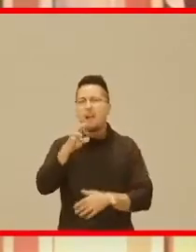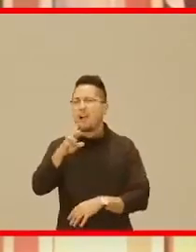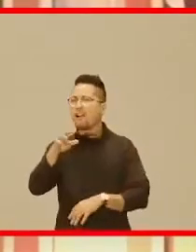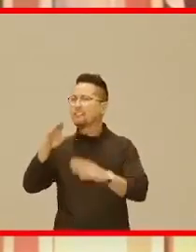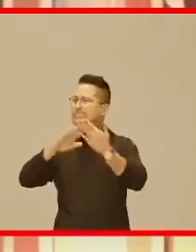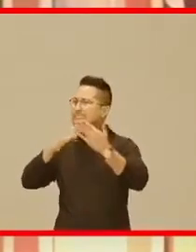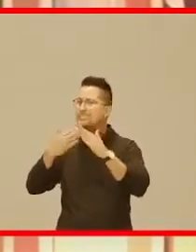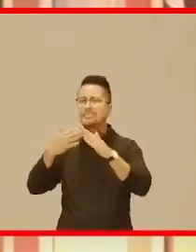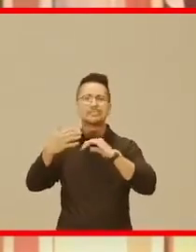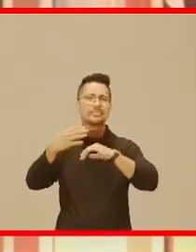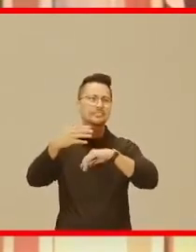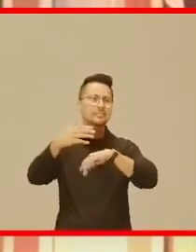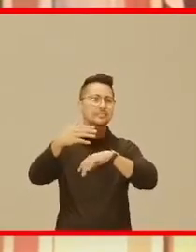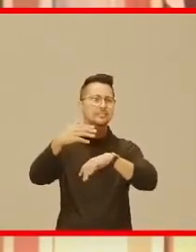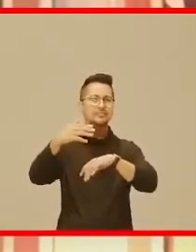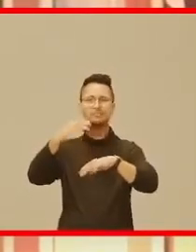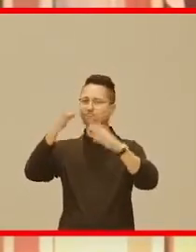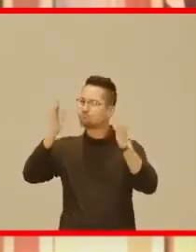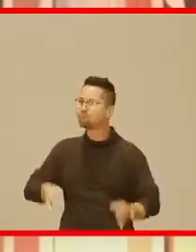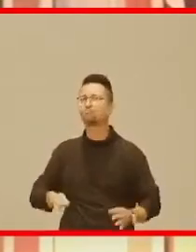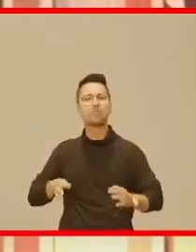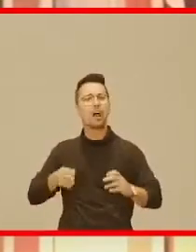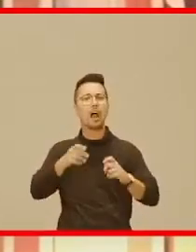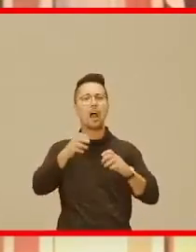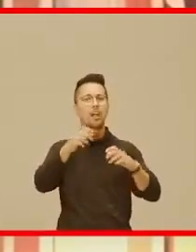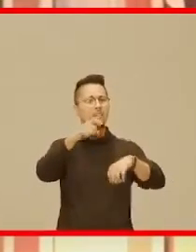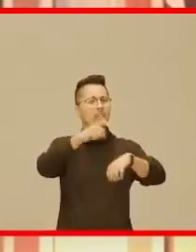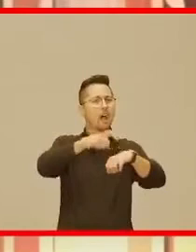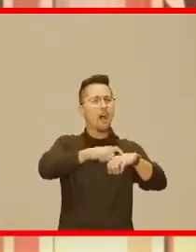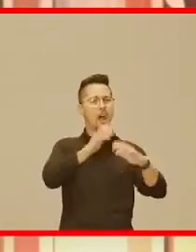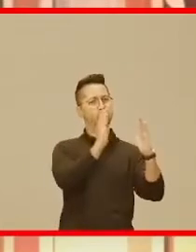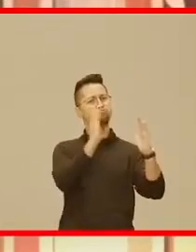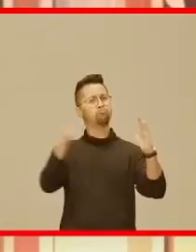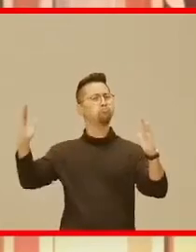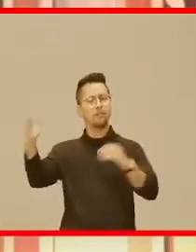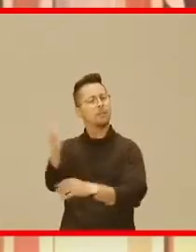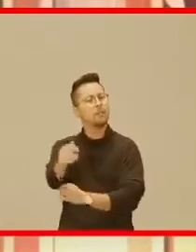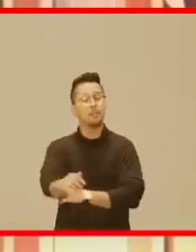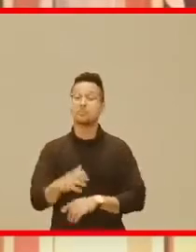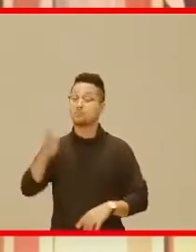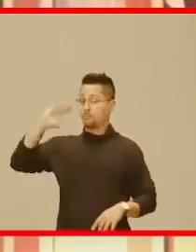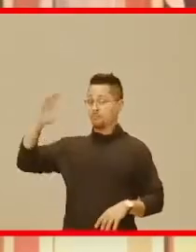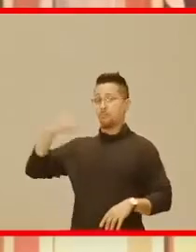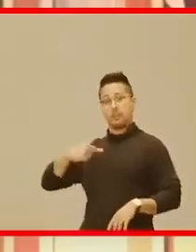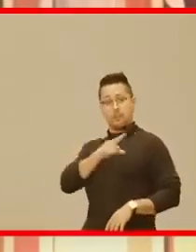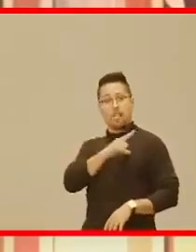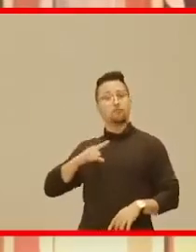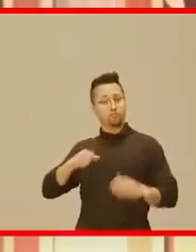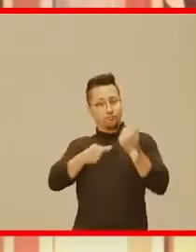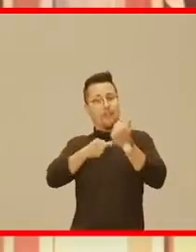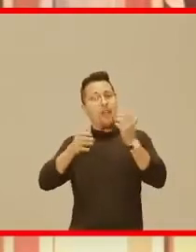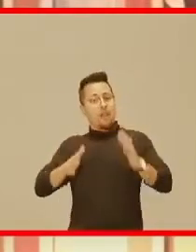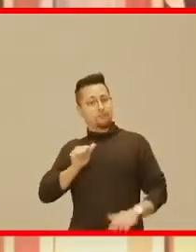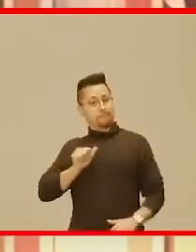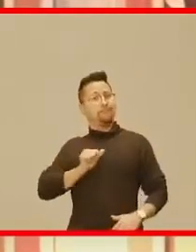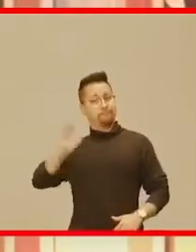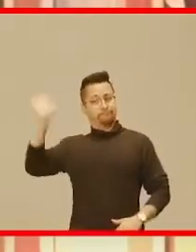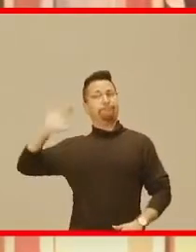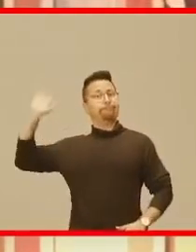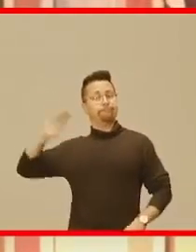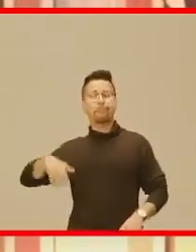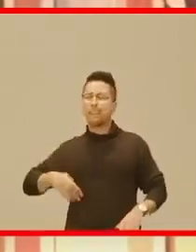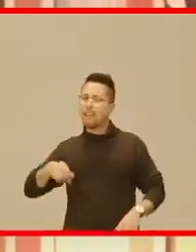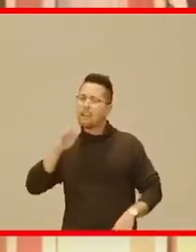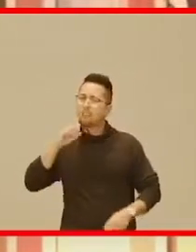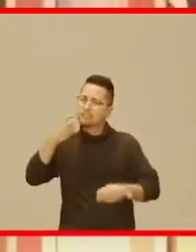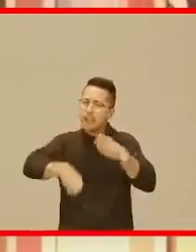these times. You have that relationship, you can make the call. And I was a legislative aide myself at one point, and that was hard when